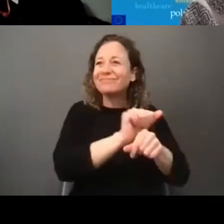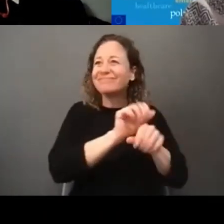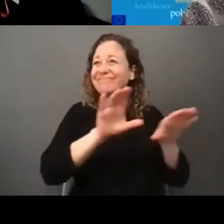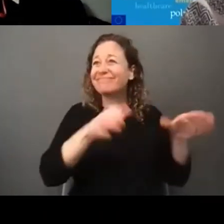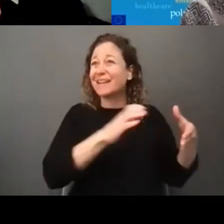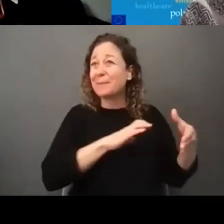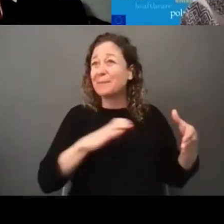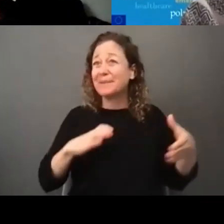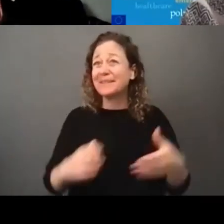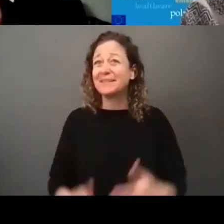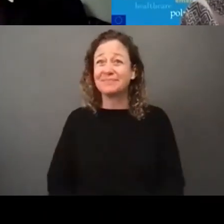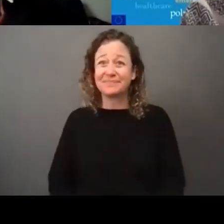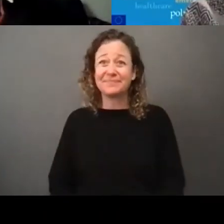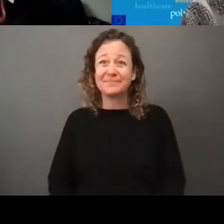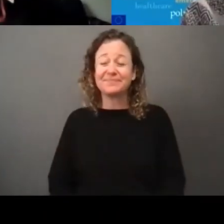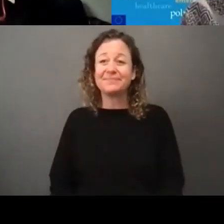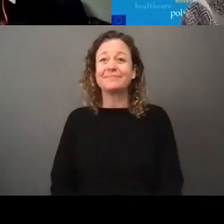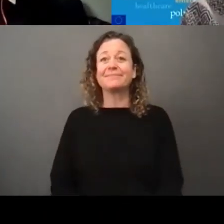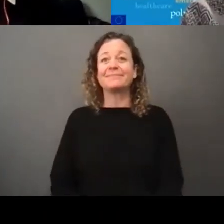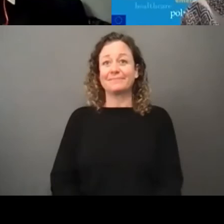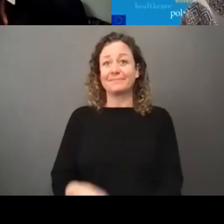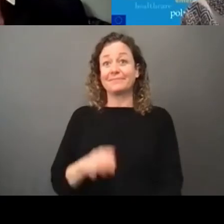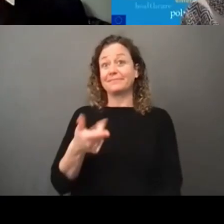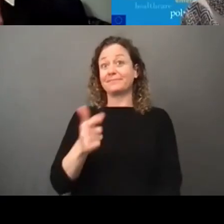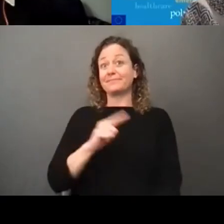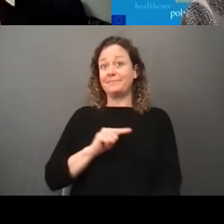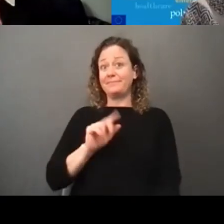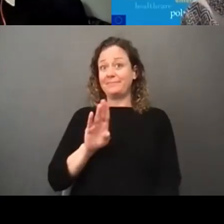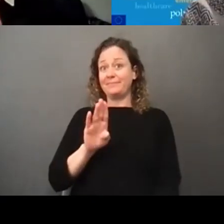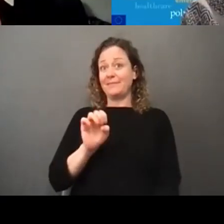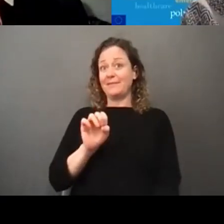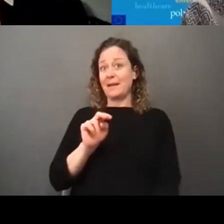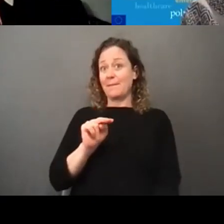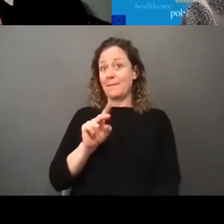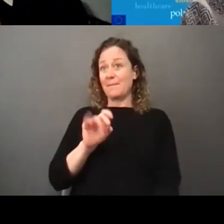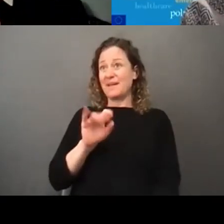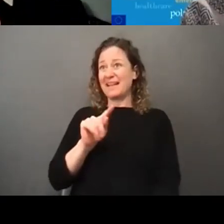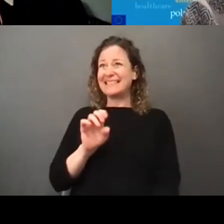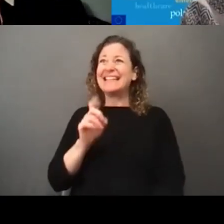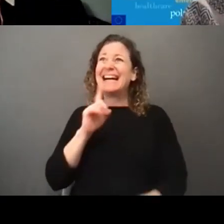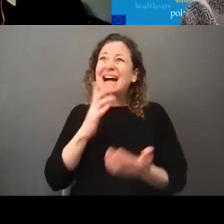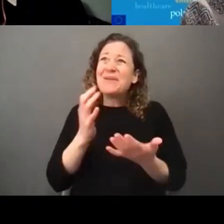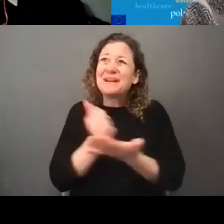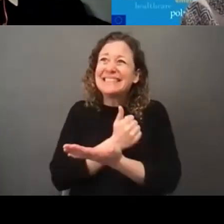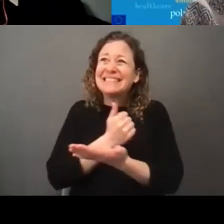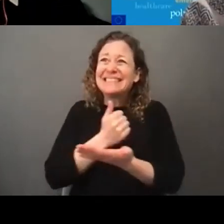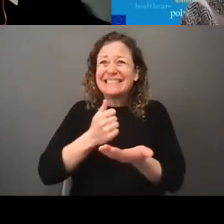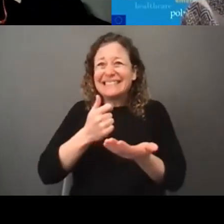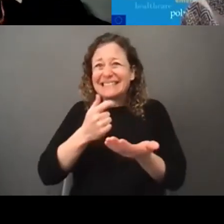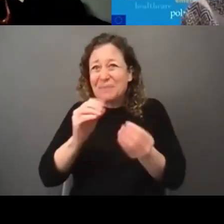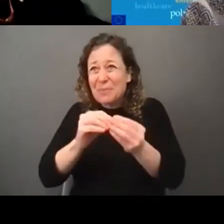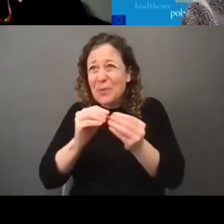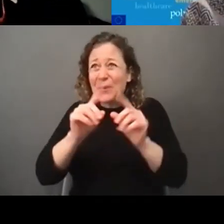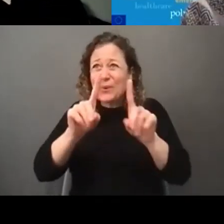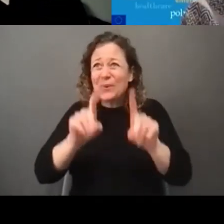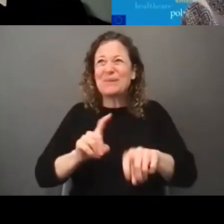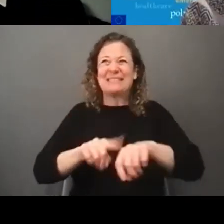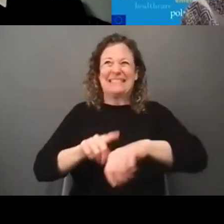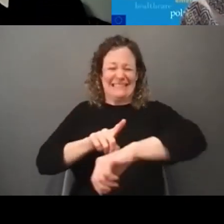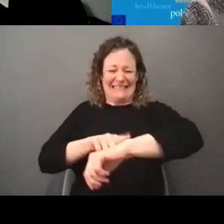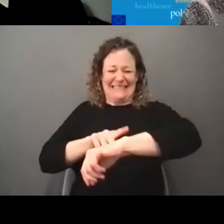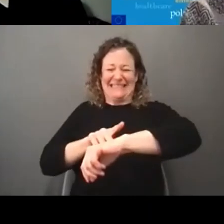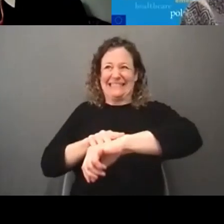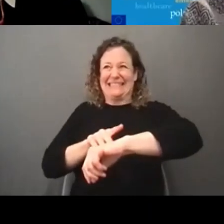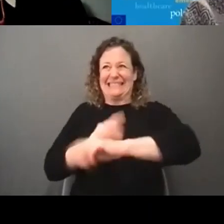It does. Thank you. I wanted to ask a few more questions, but unfortunately, we're already kind of past the